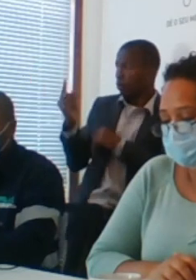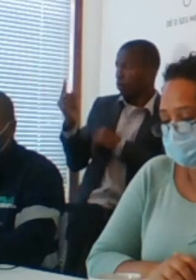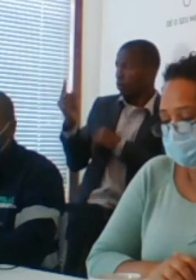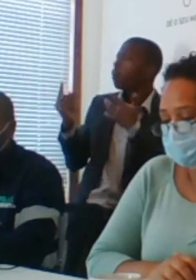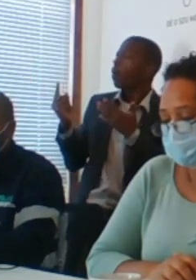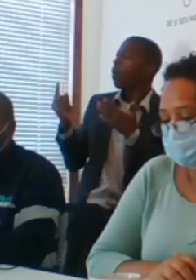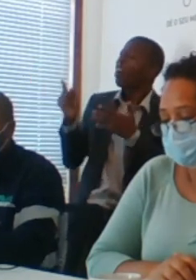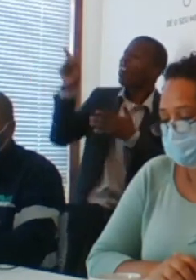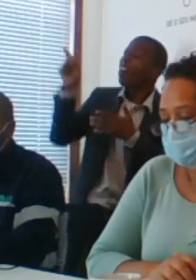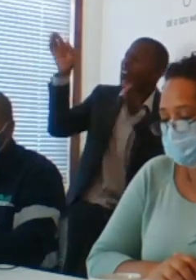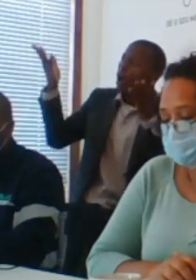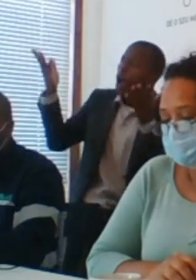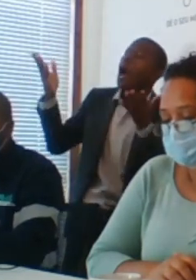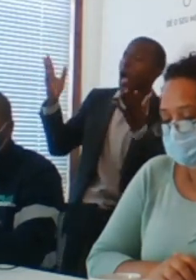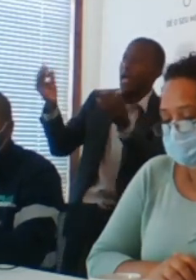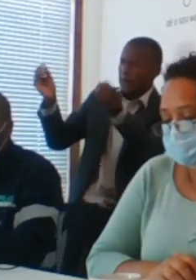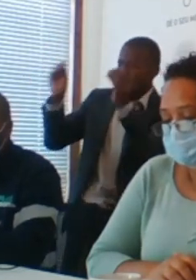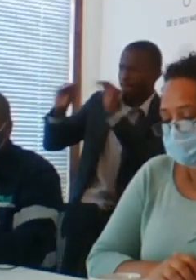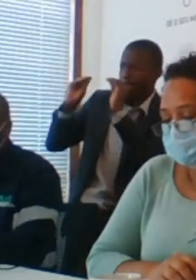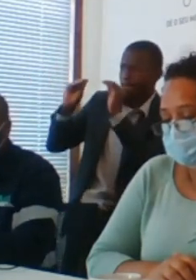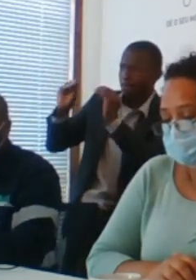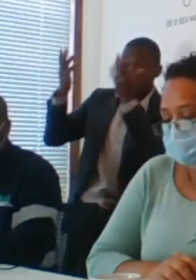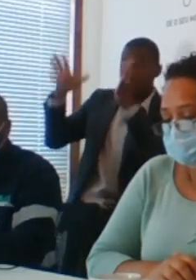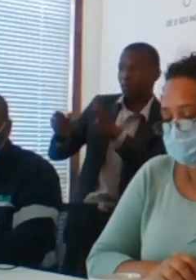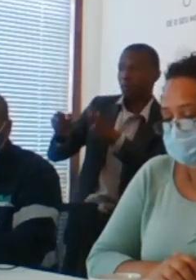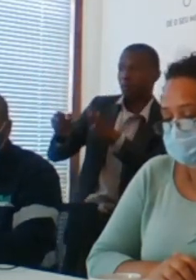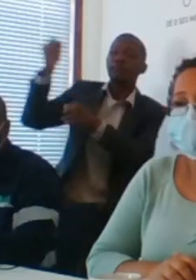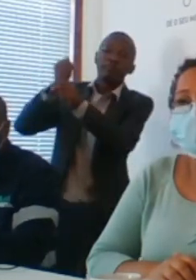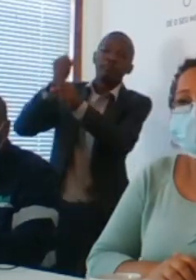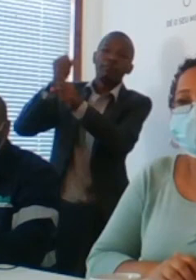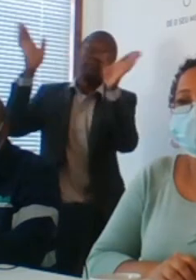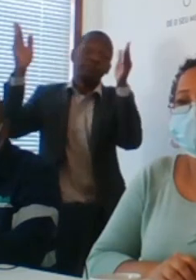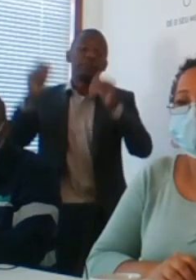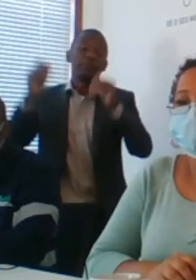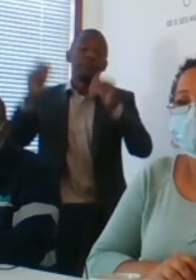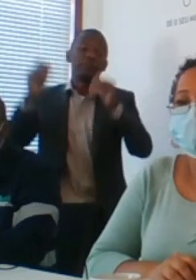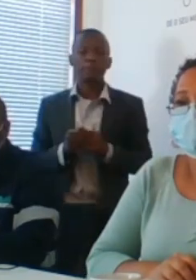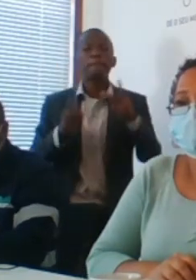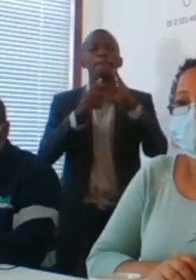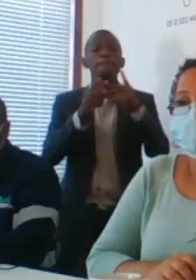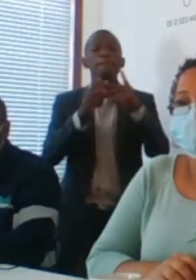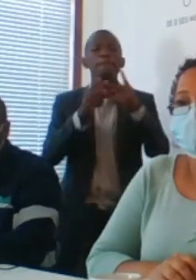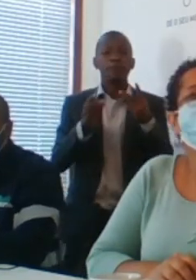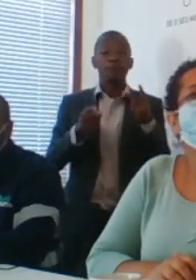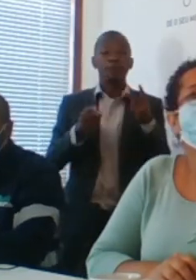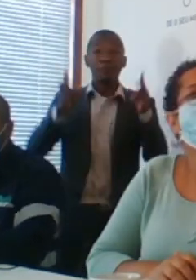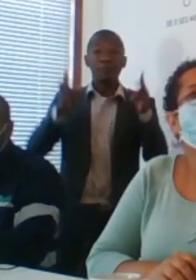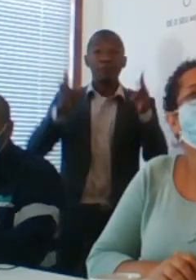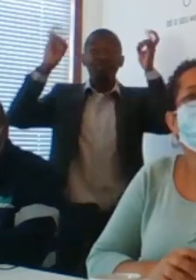needs. In terms of industrial courses, we do have industrial electricity, domestic